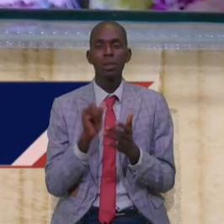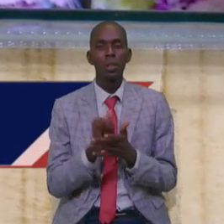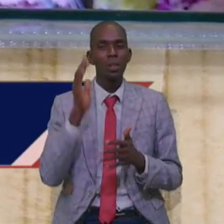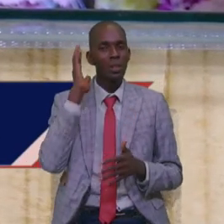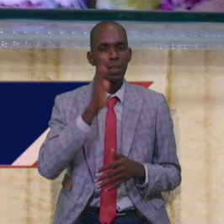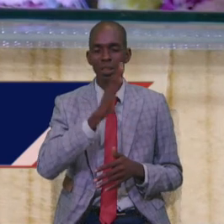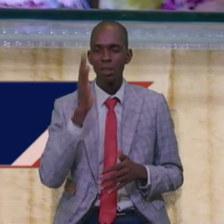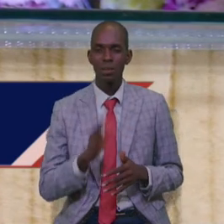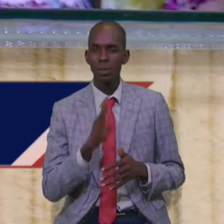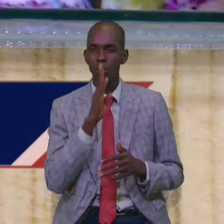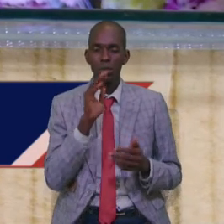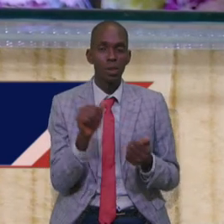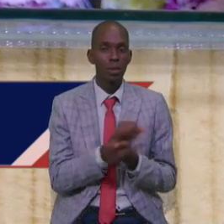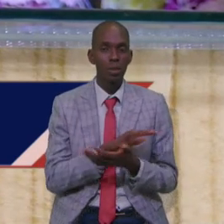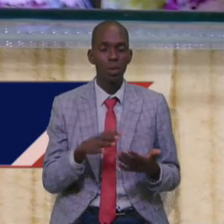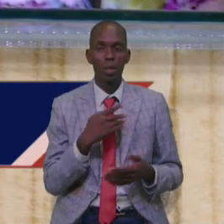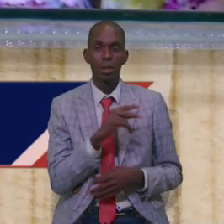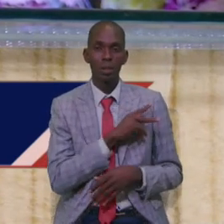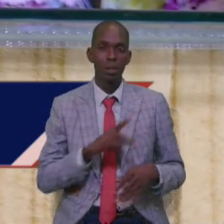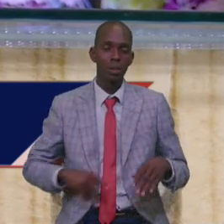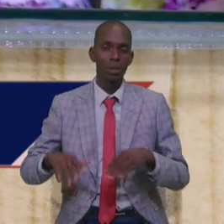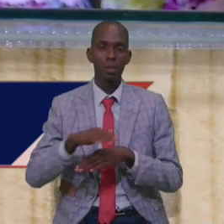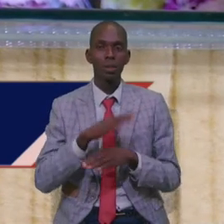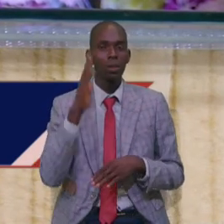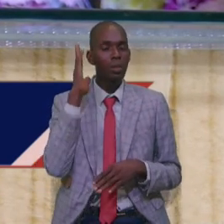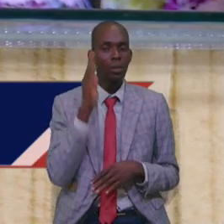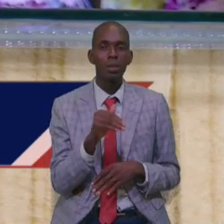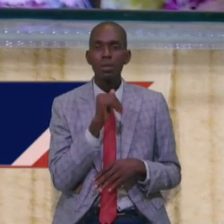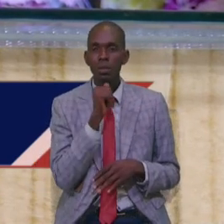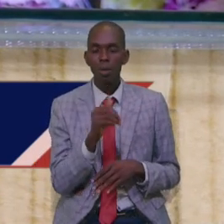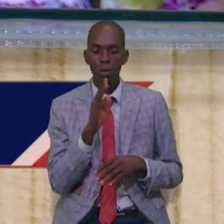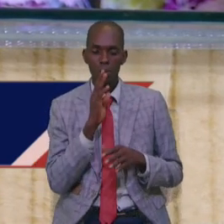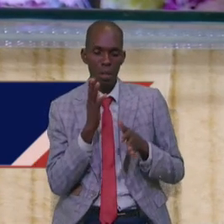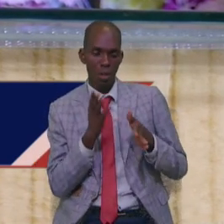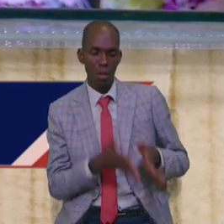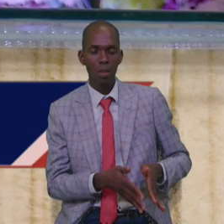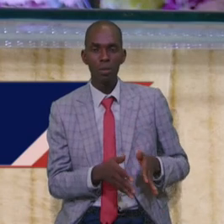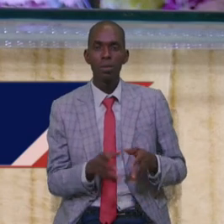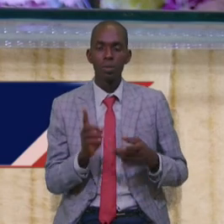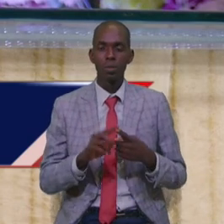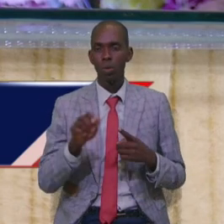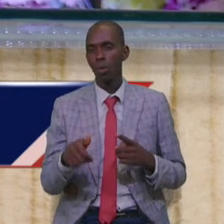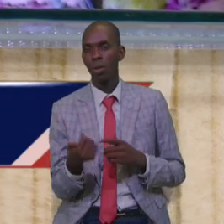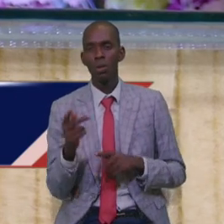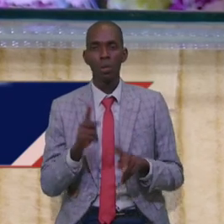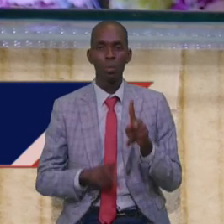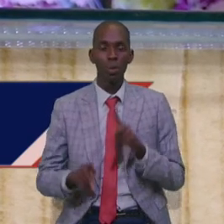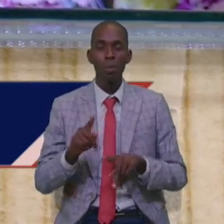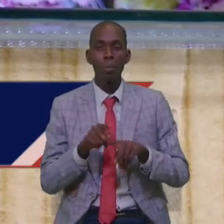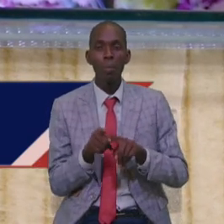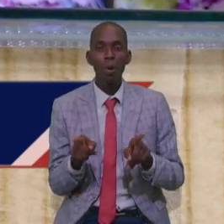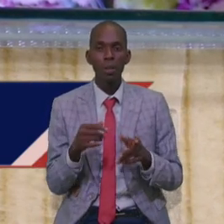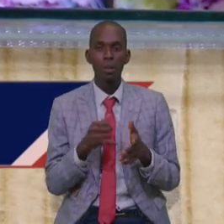be destroyed, and the kingdom shall not be left to other people, but it